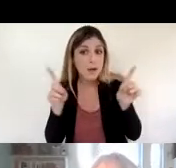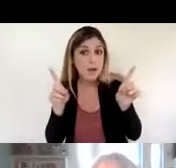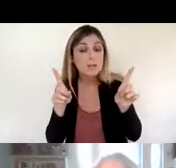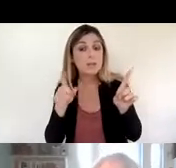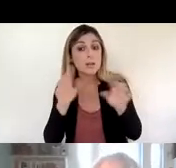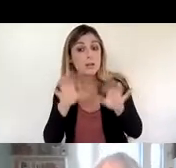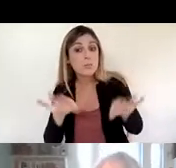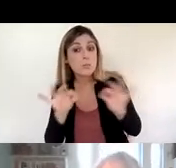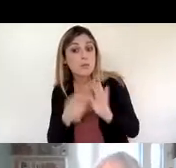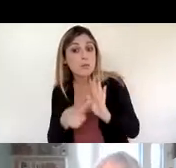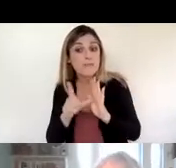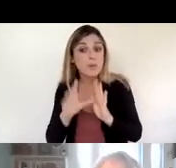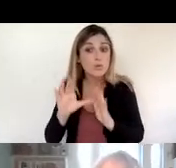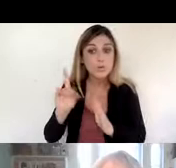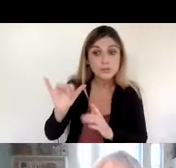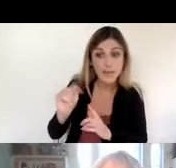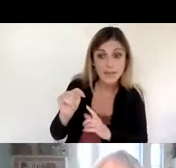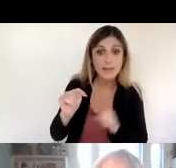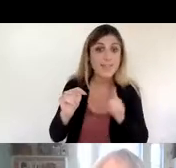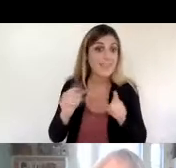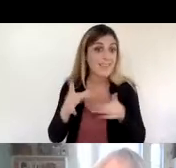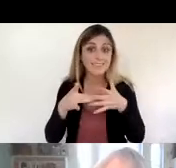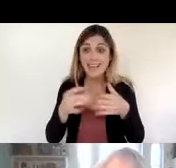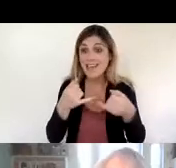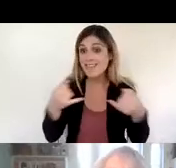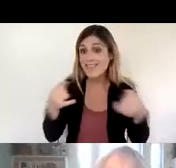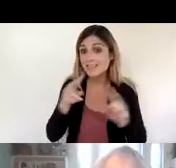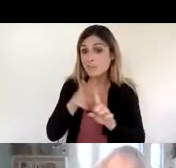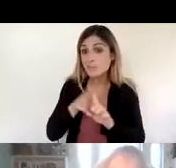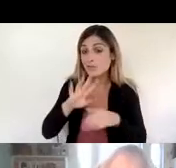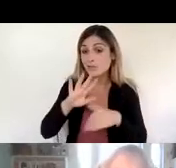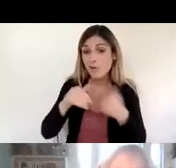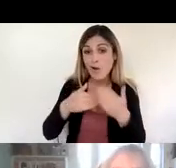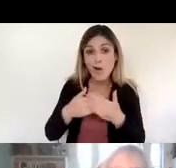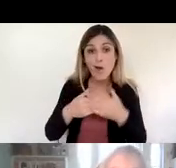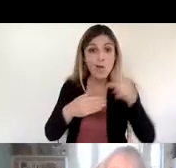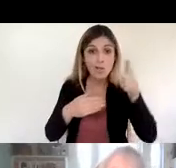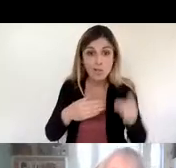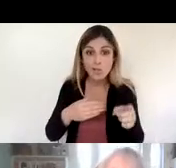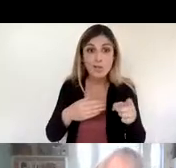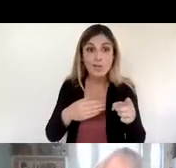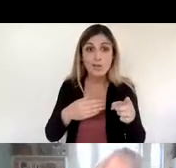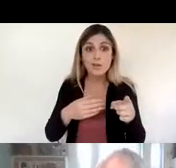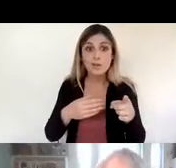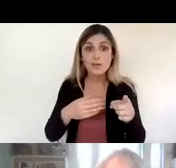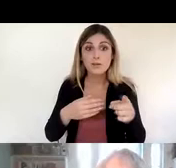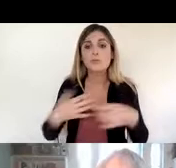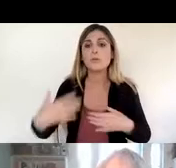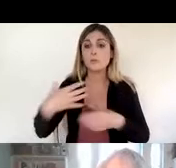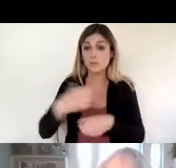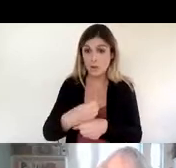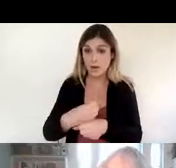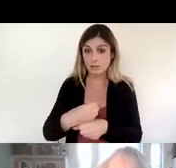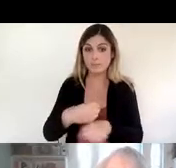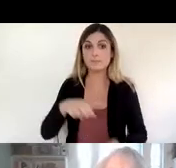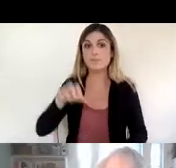bone health. These guidelines are relevant at every stage of the life cycle. So to summarize, make sure that you are consuming 3